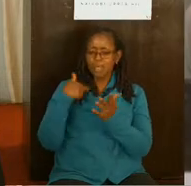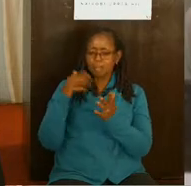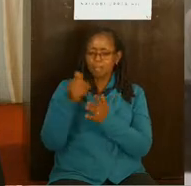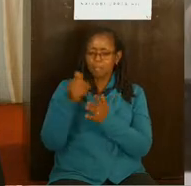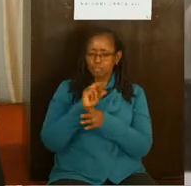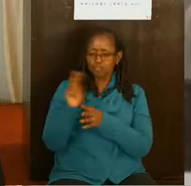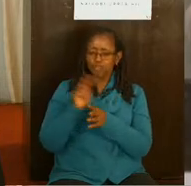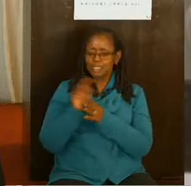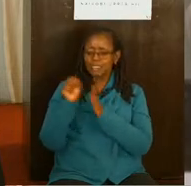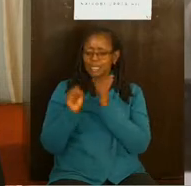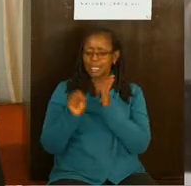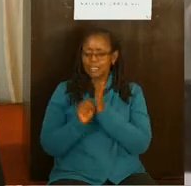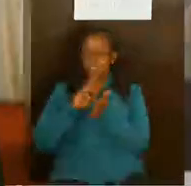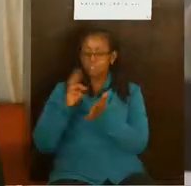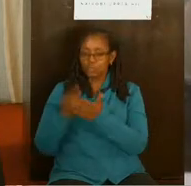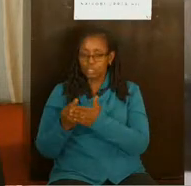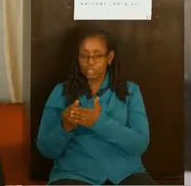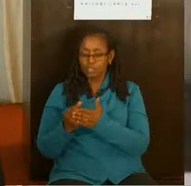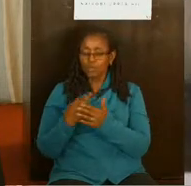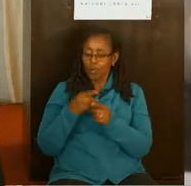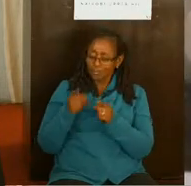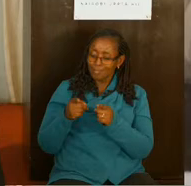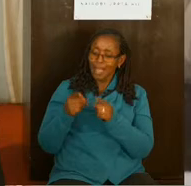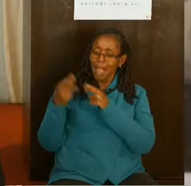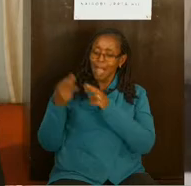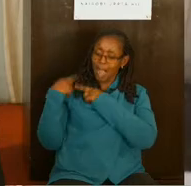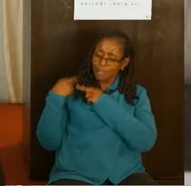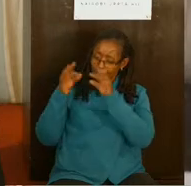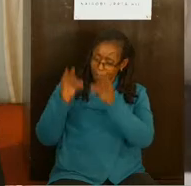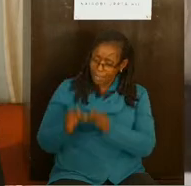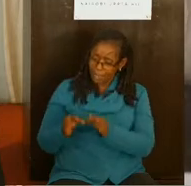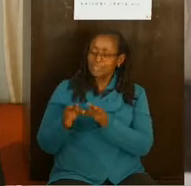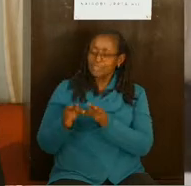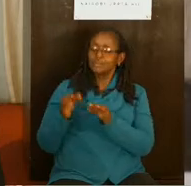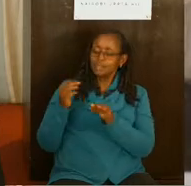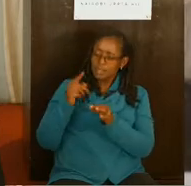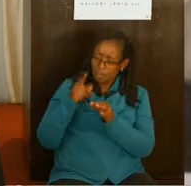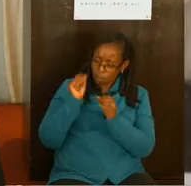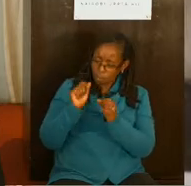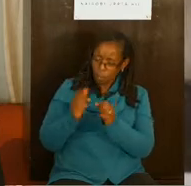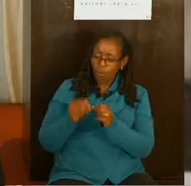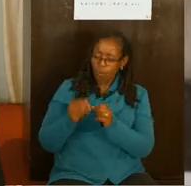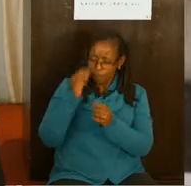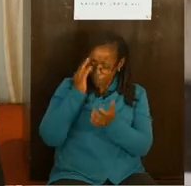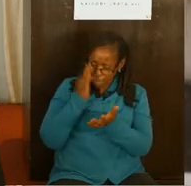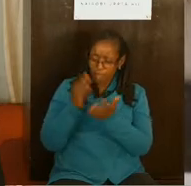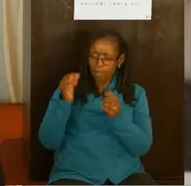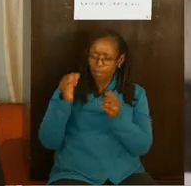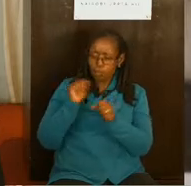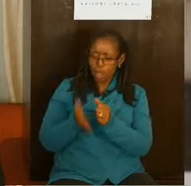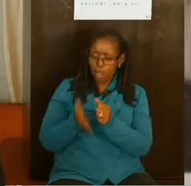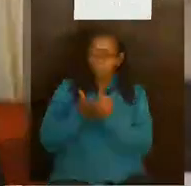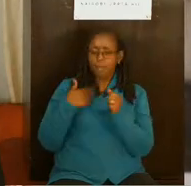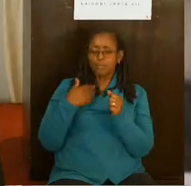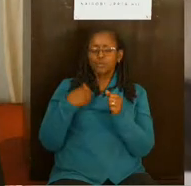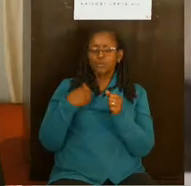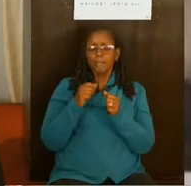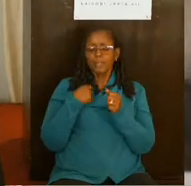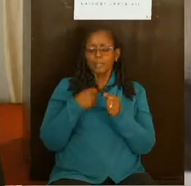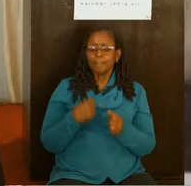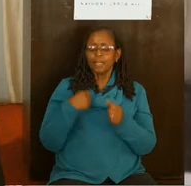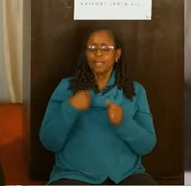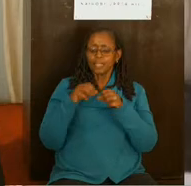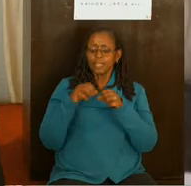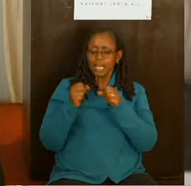the essence of accountability and how faith can actually help the leadership to be accountable to the people they lead